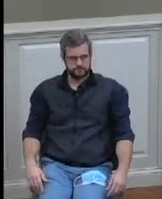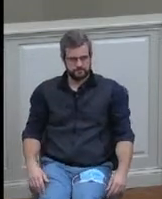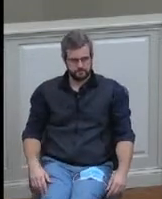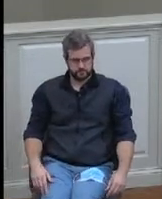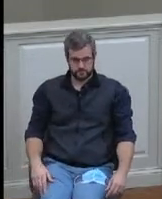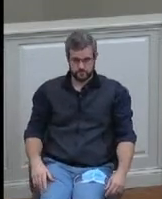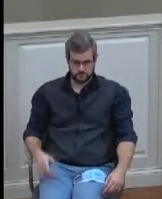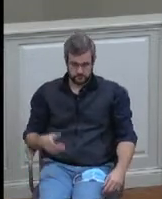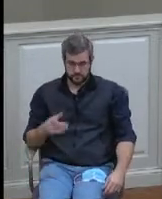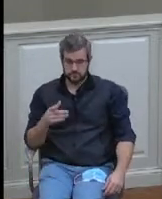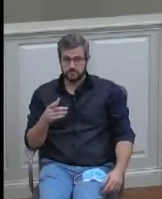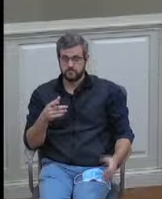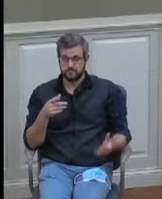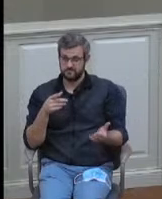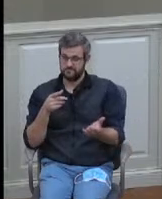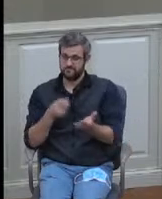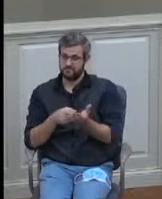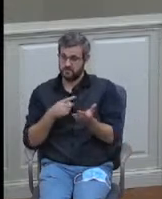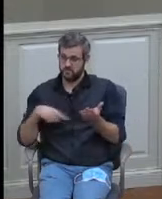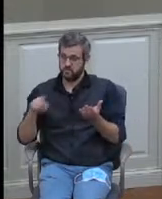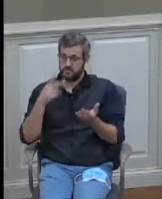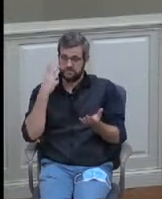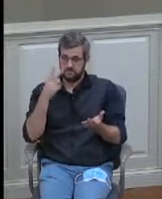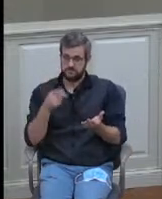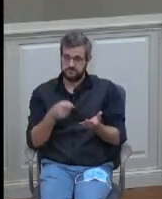And you have before you the